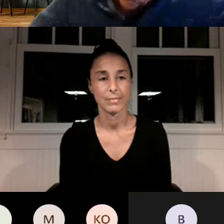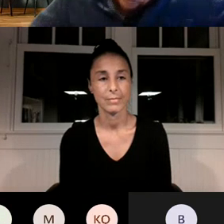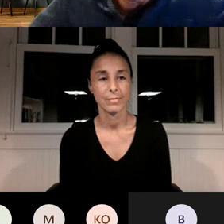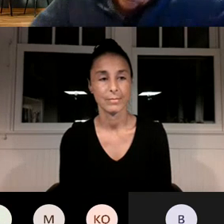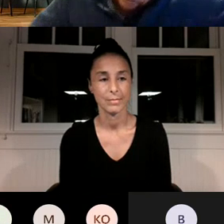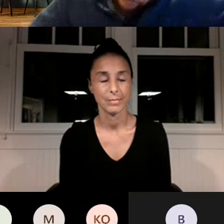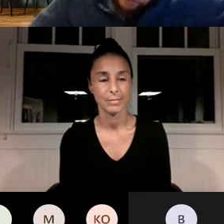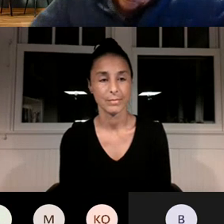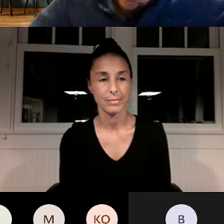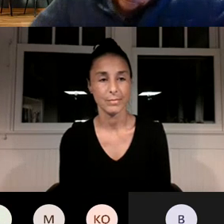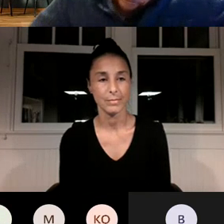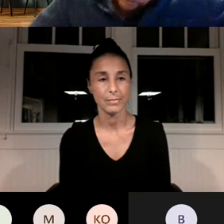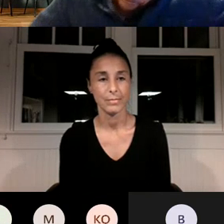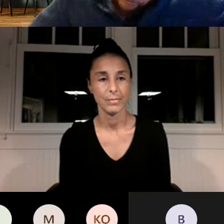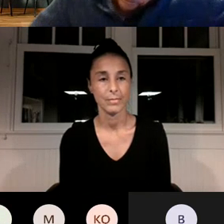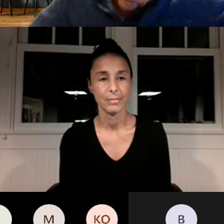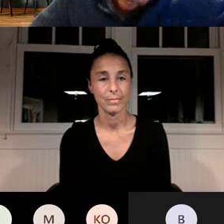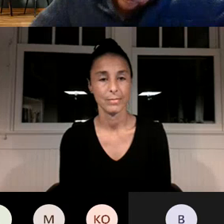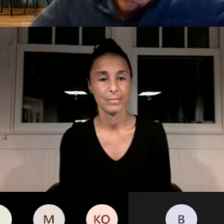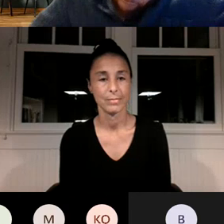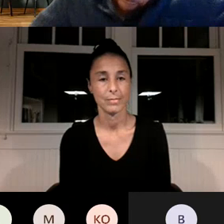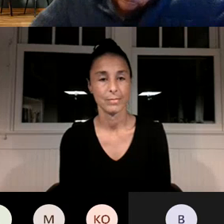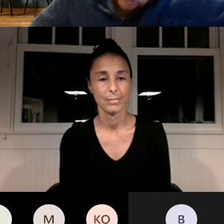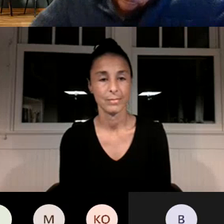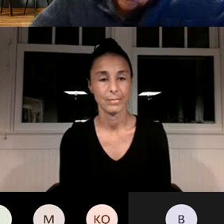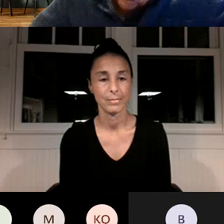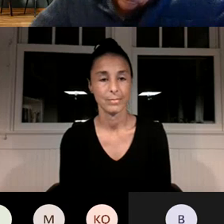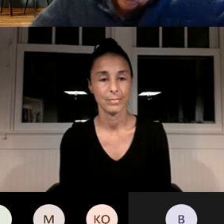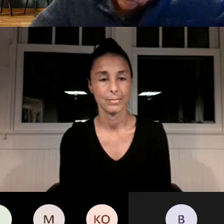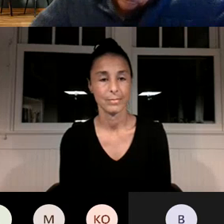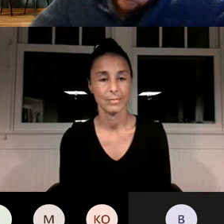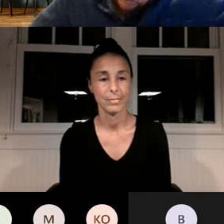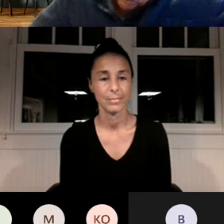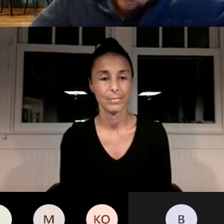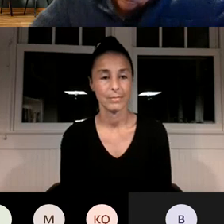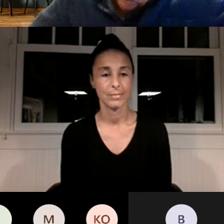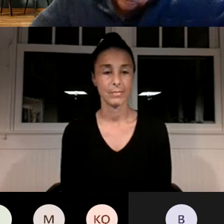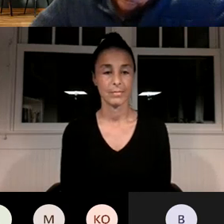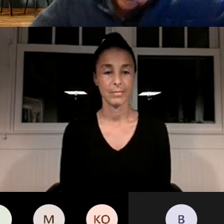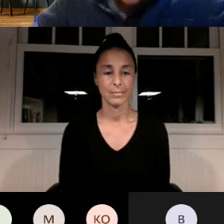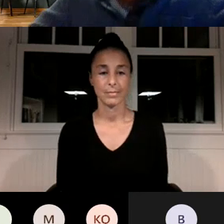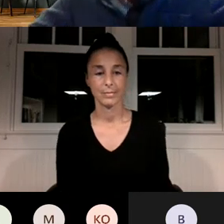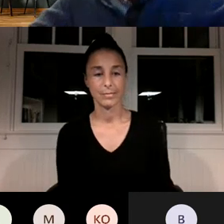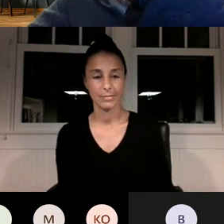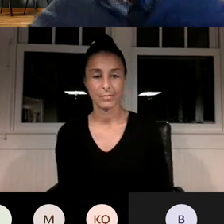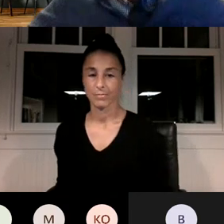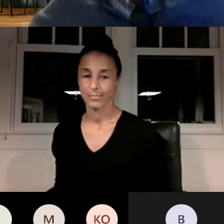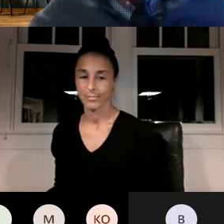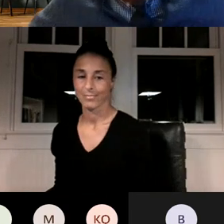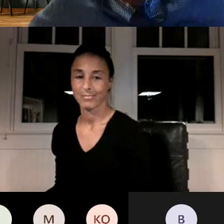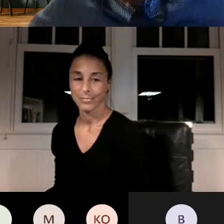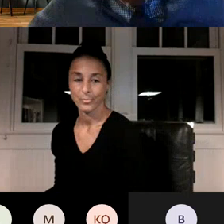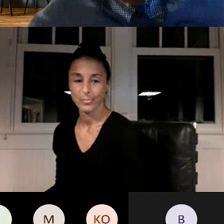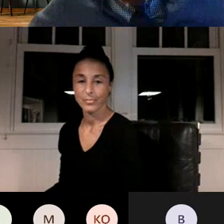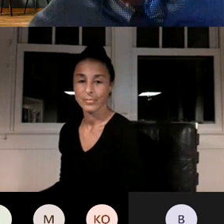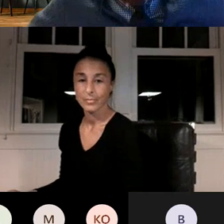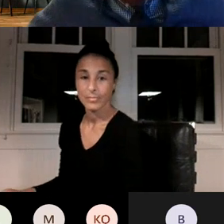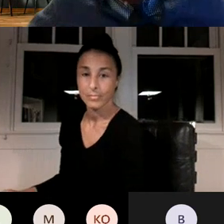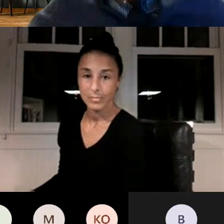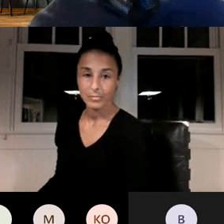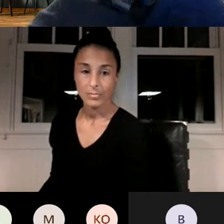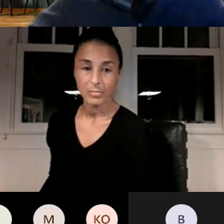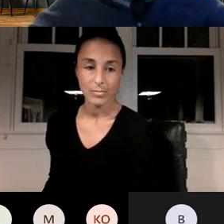I sit on the board of the Flint Hill Townhomes Community Association and Flint Hill Manor Townhomes Association. We've been trying to reach you and